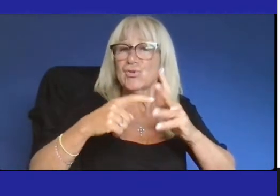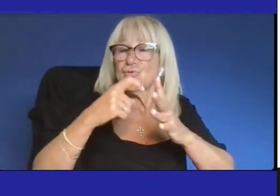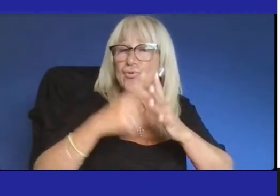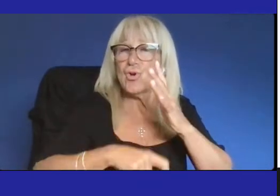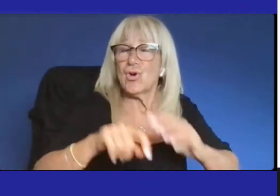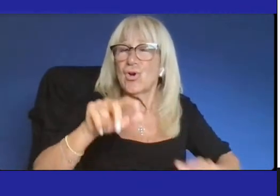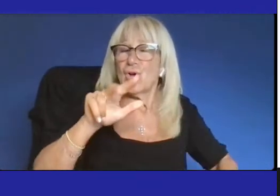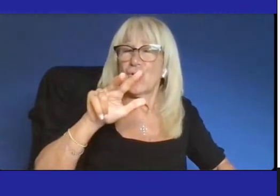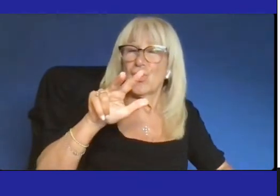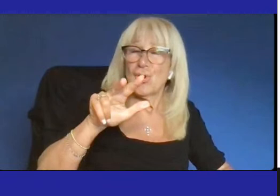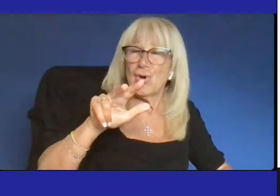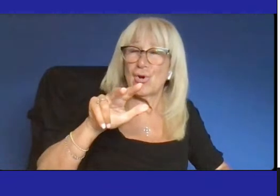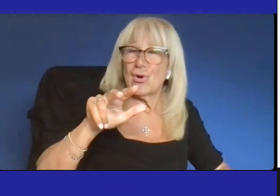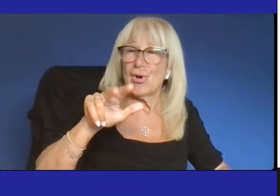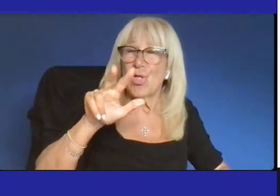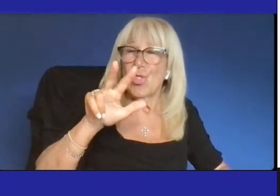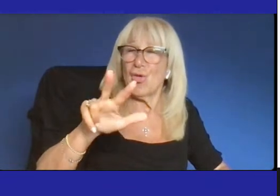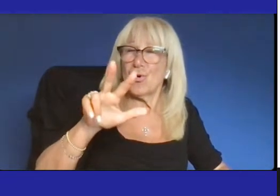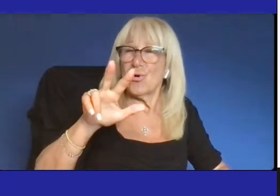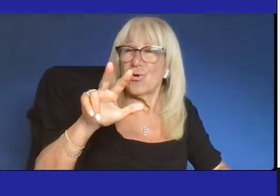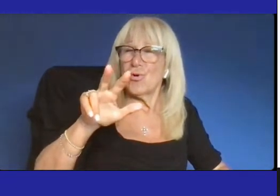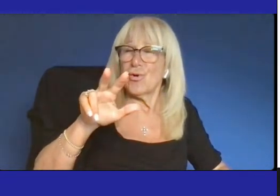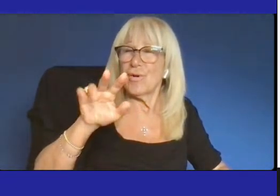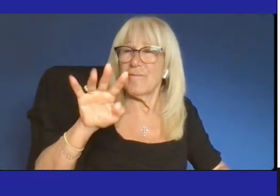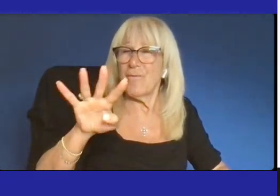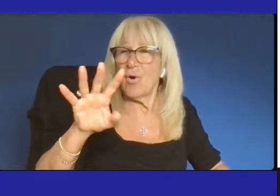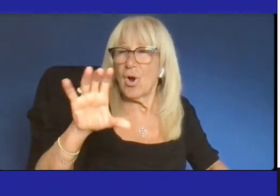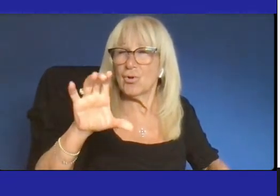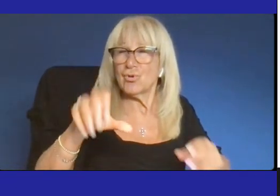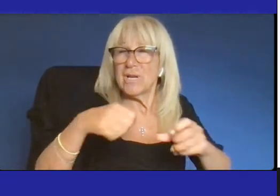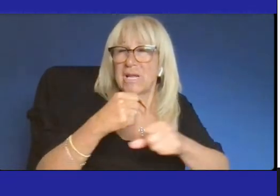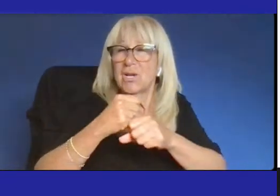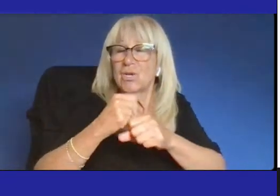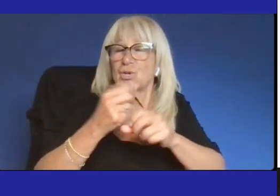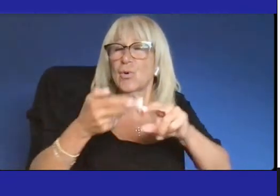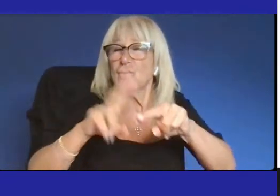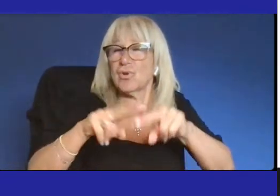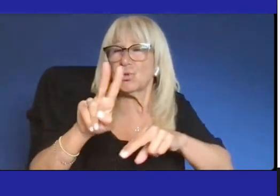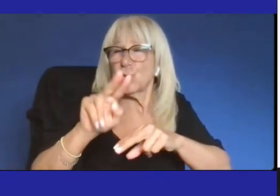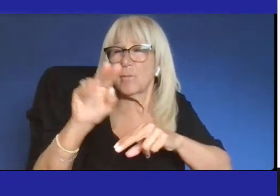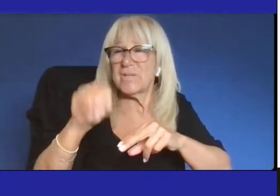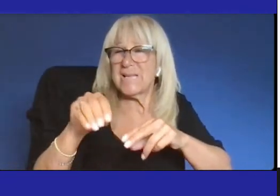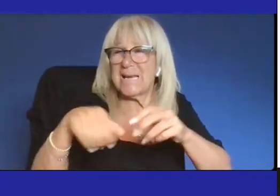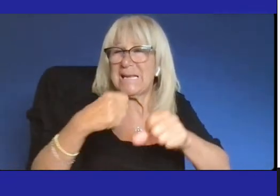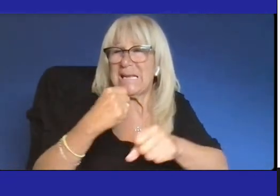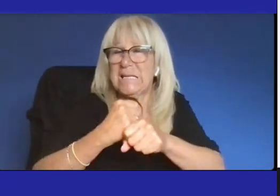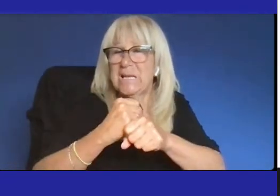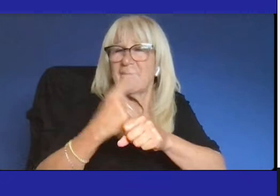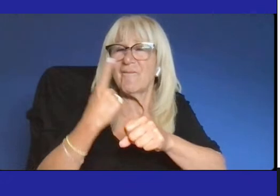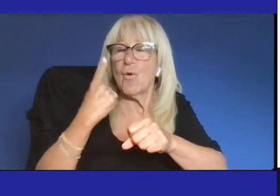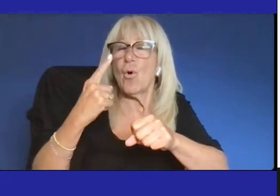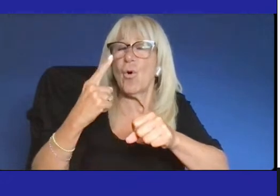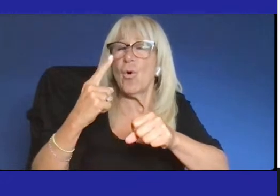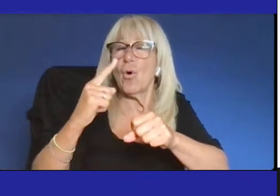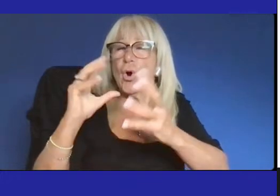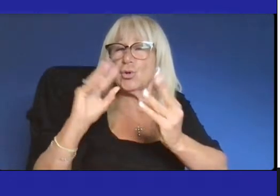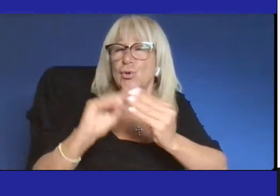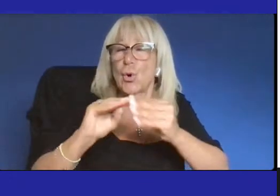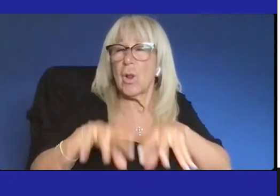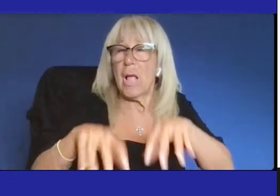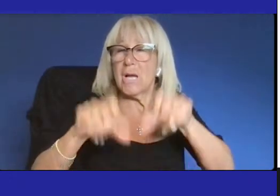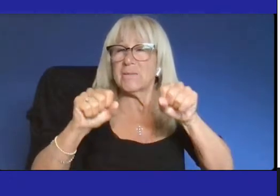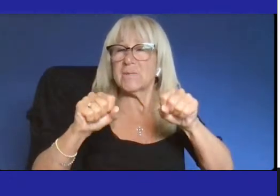$74,400 per year, to increase by 2% per year for a total occupancy fee over the term